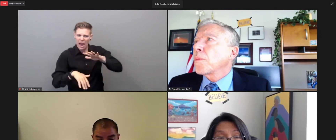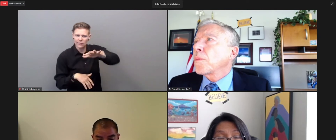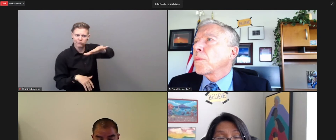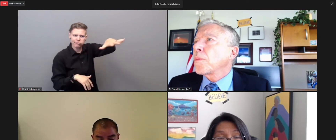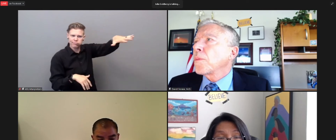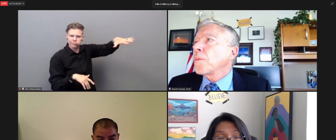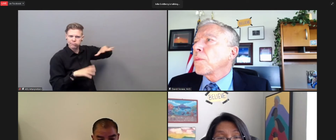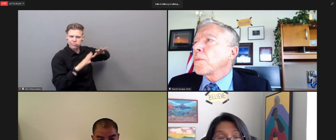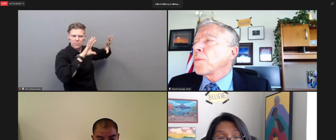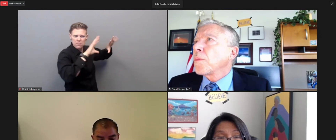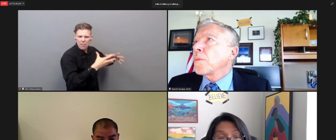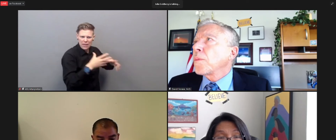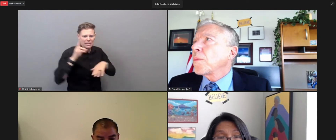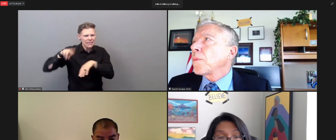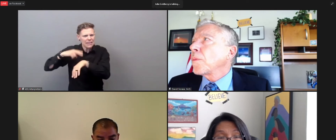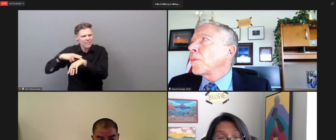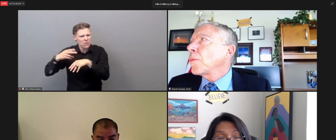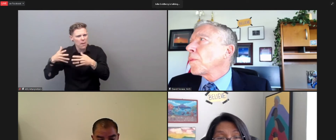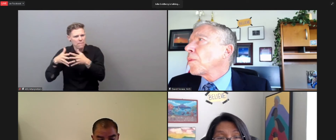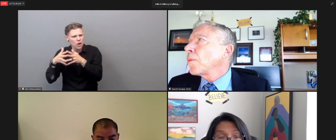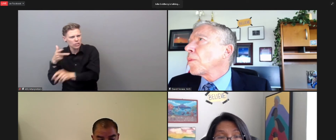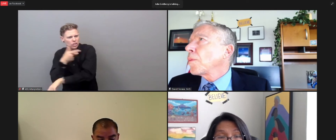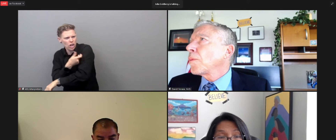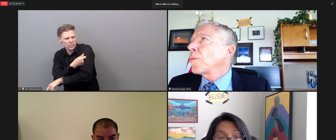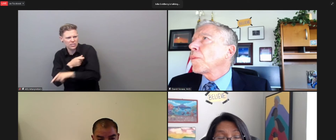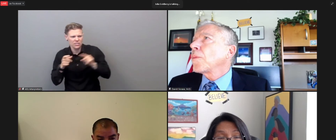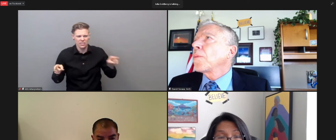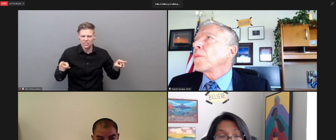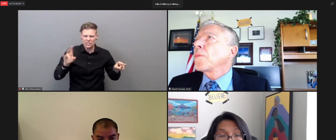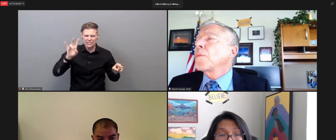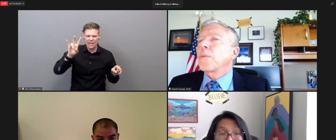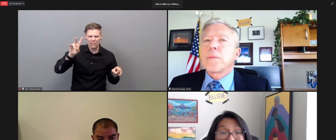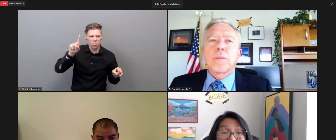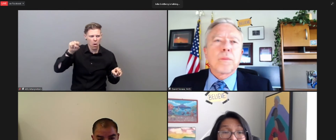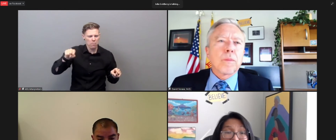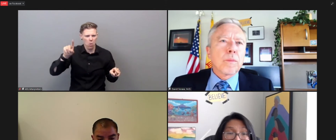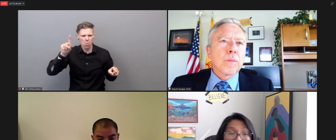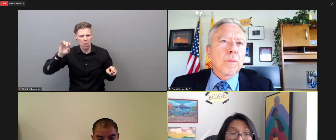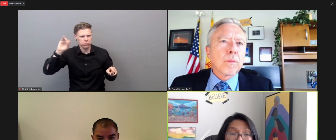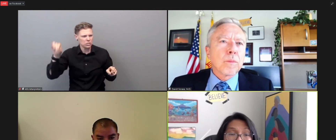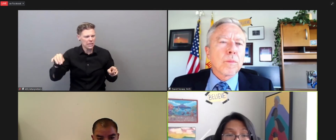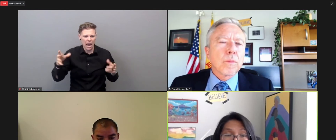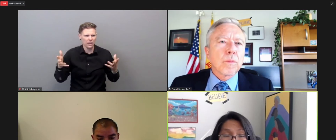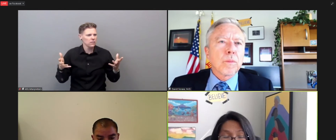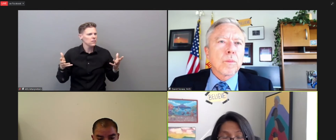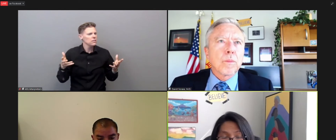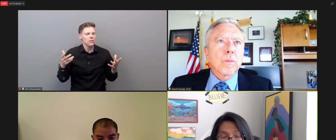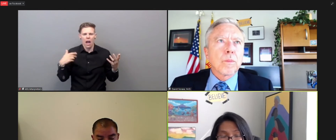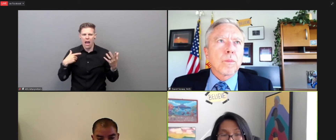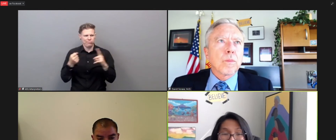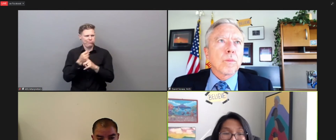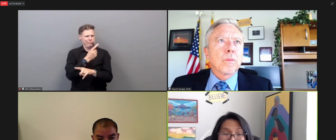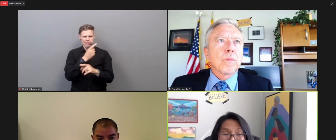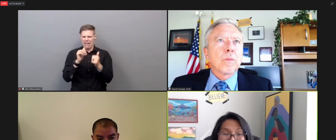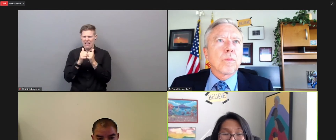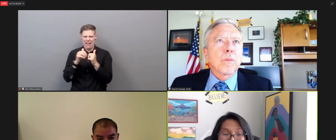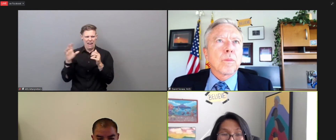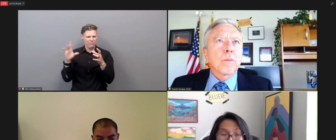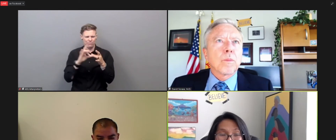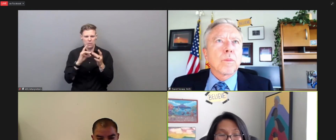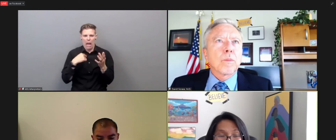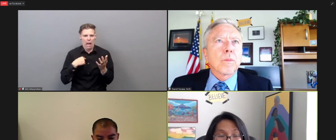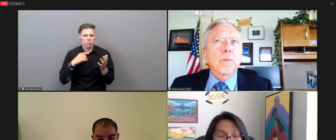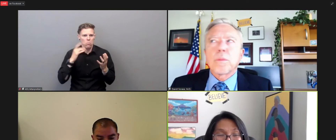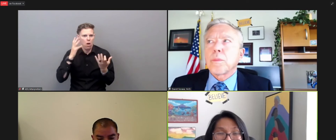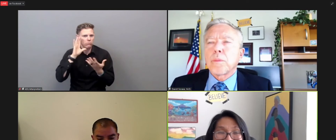to the 71.9% who are vaccinated? Sorry. Yeah, no, it's okay. It's I know it's confusing